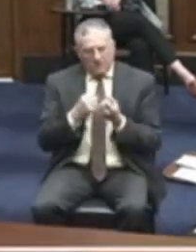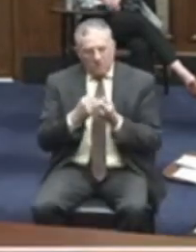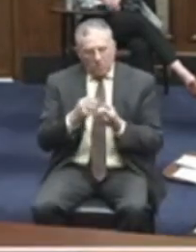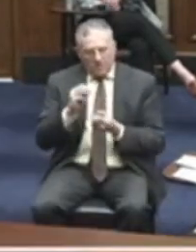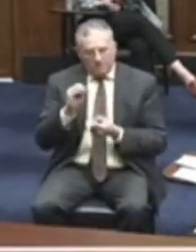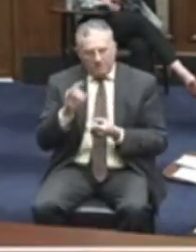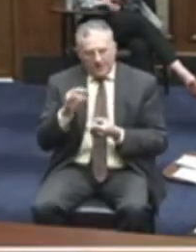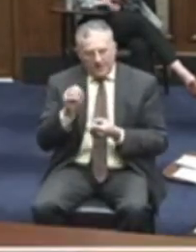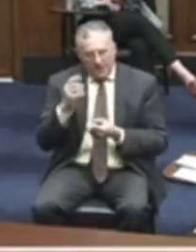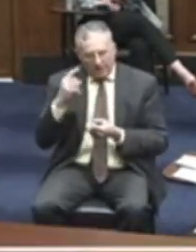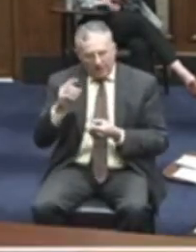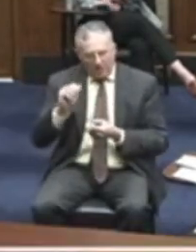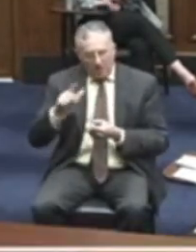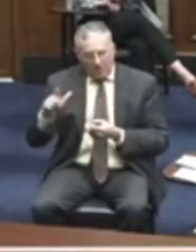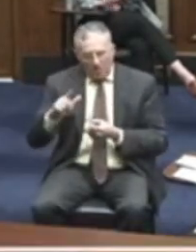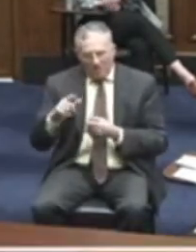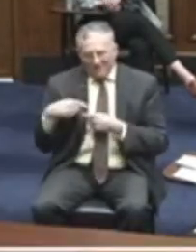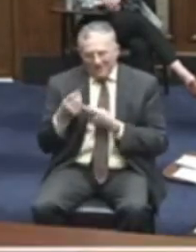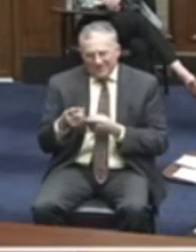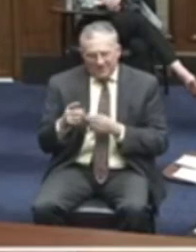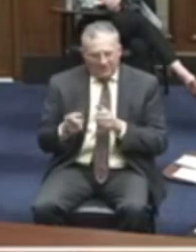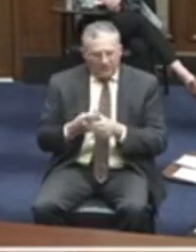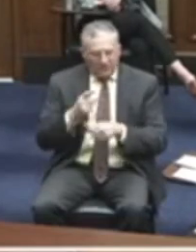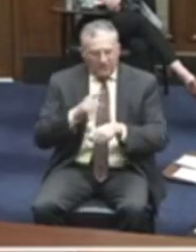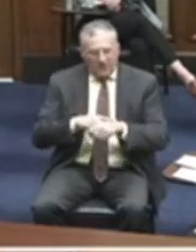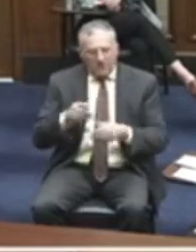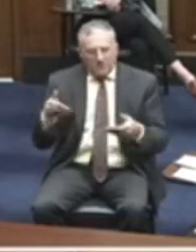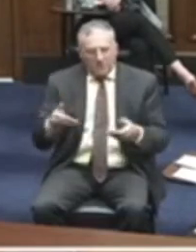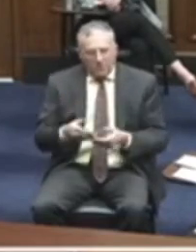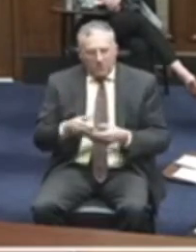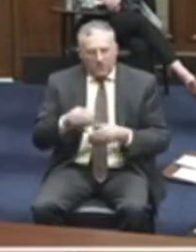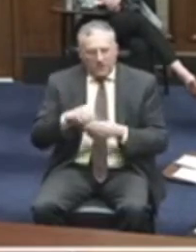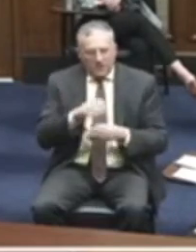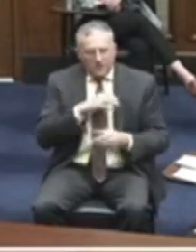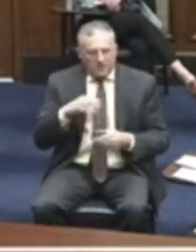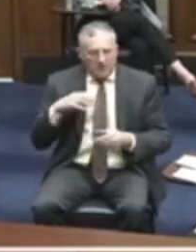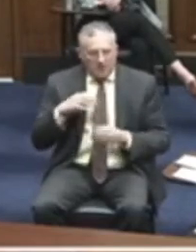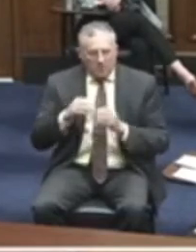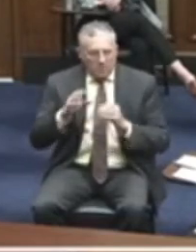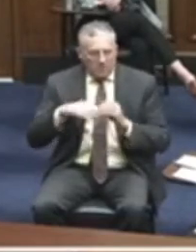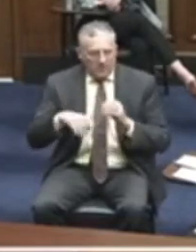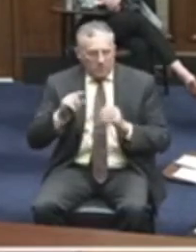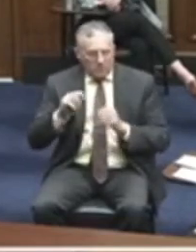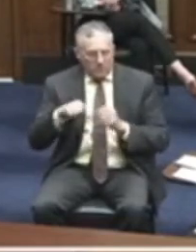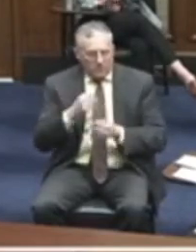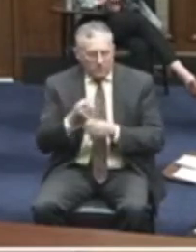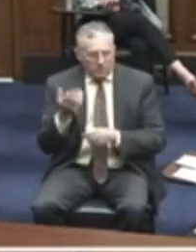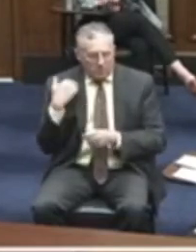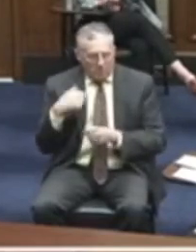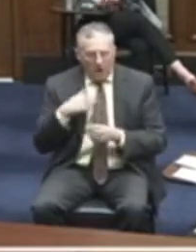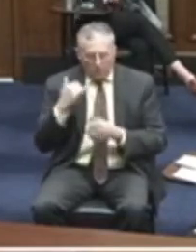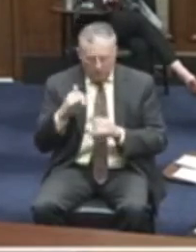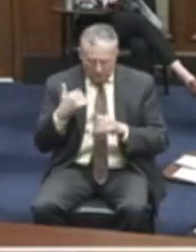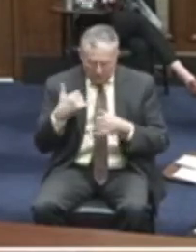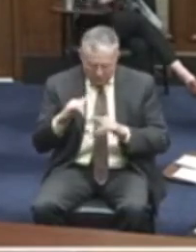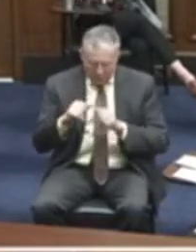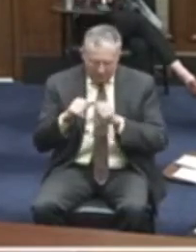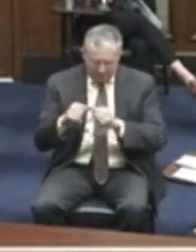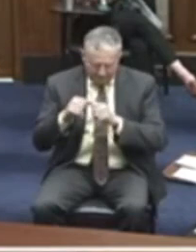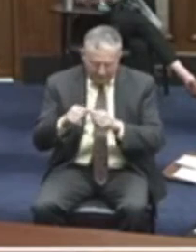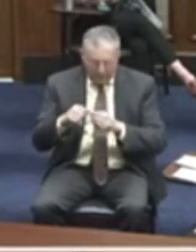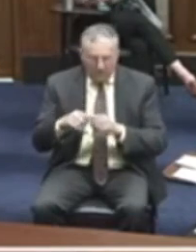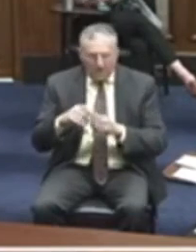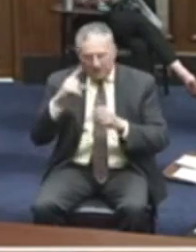in Congress nearly 2 decades ago, and I will continue to push for this vision of the American